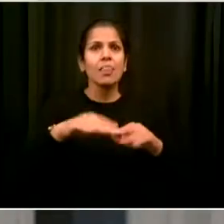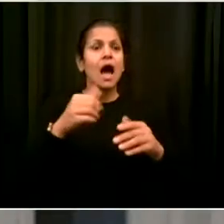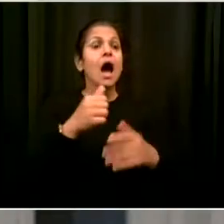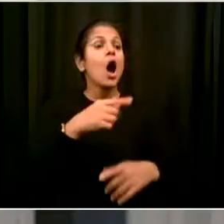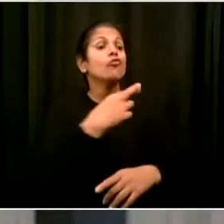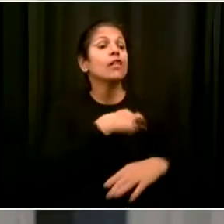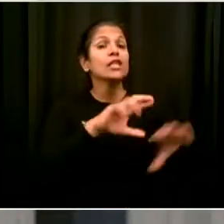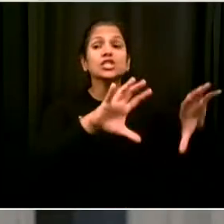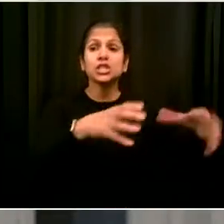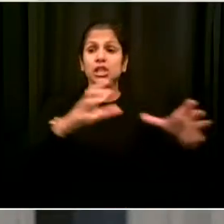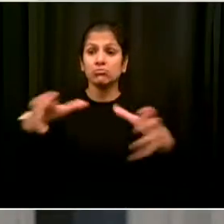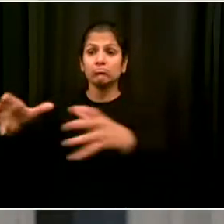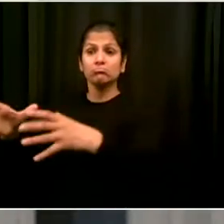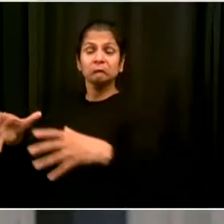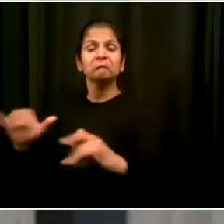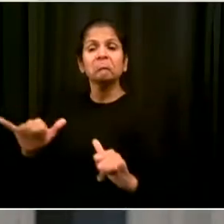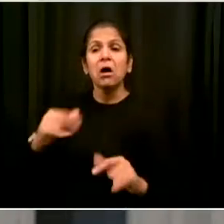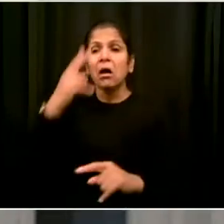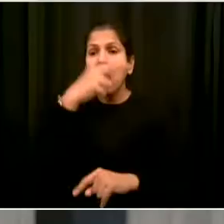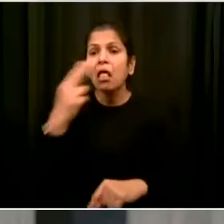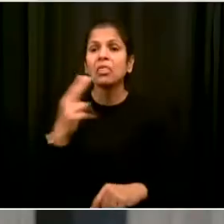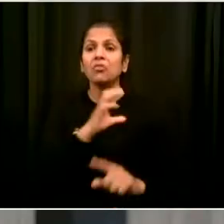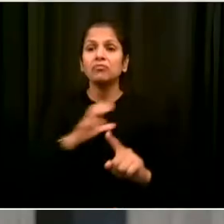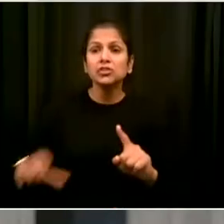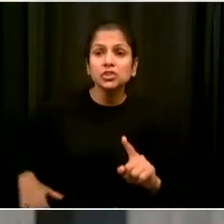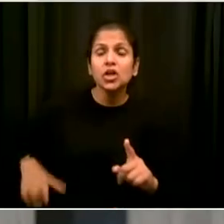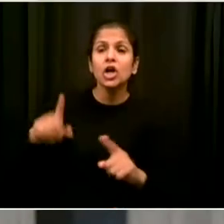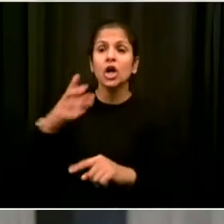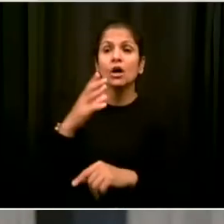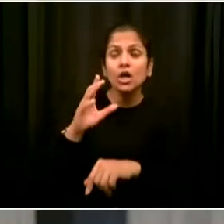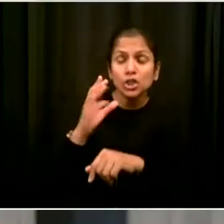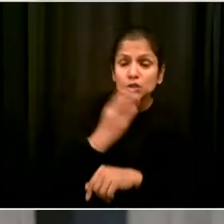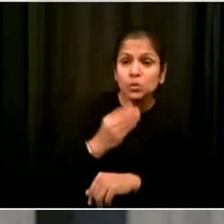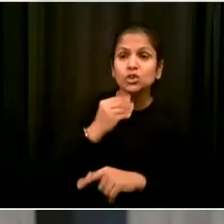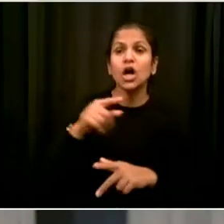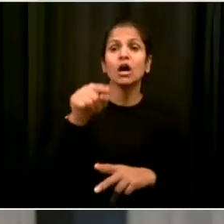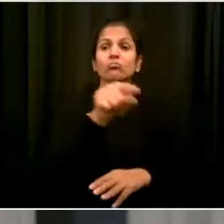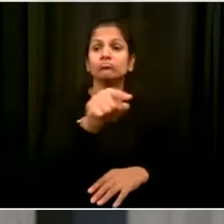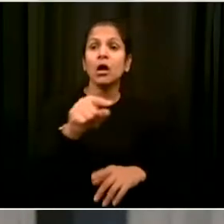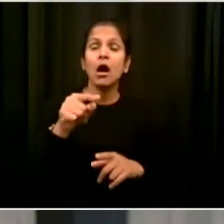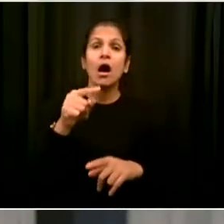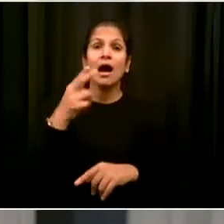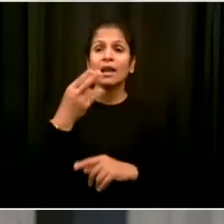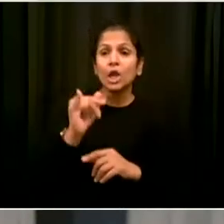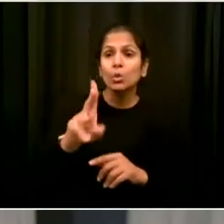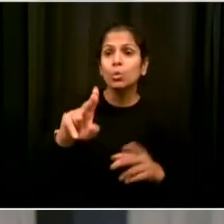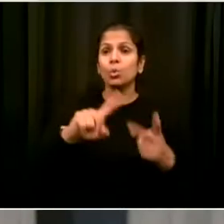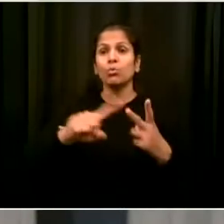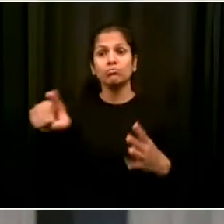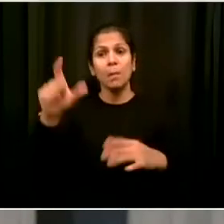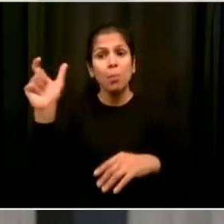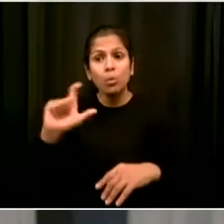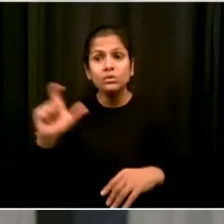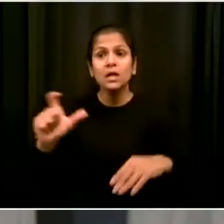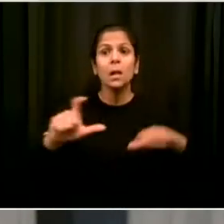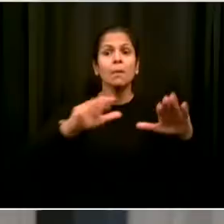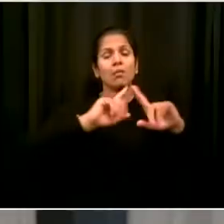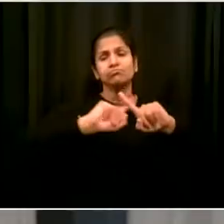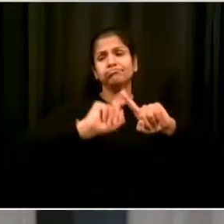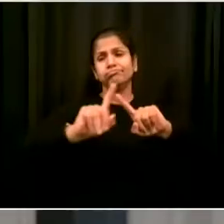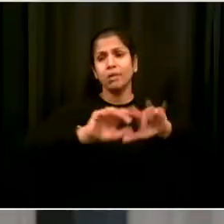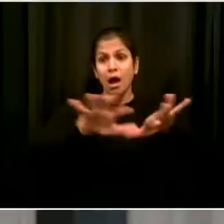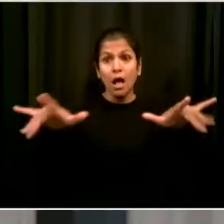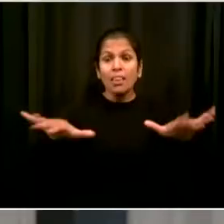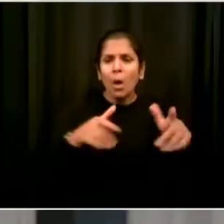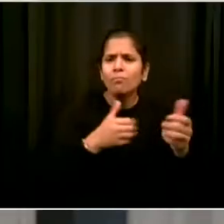houses of worship across the city, several denominations talking about the vaccine. And this is a way that we can make sure that